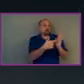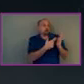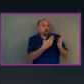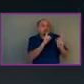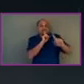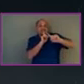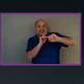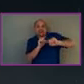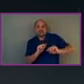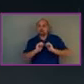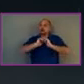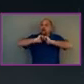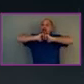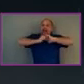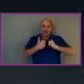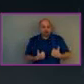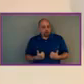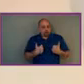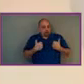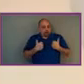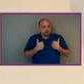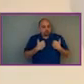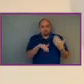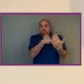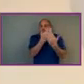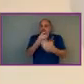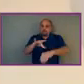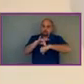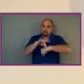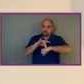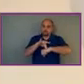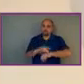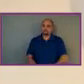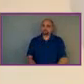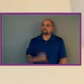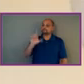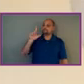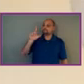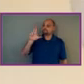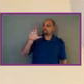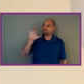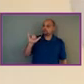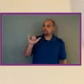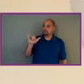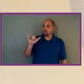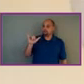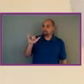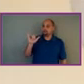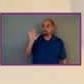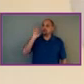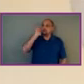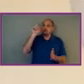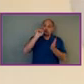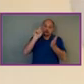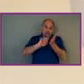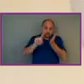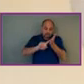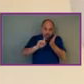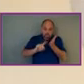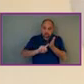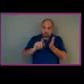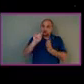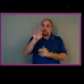how life may have arrived to Earth. Lucy will not only investigate the Trojan